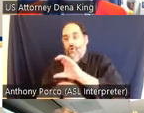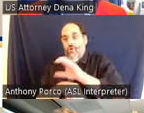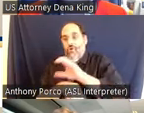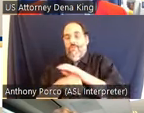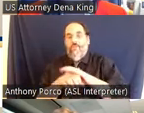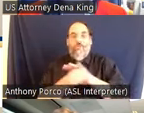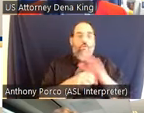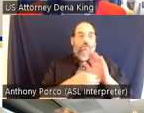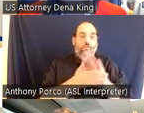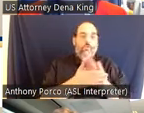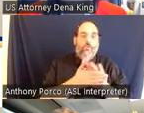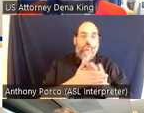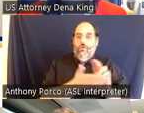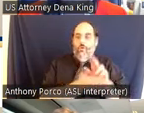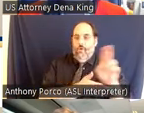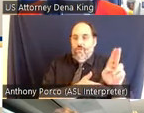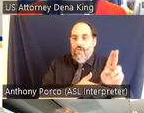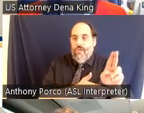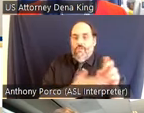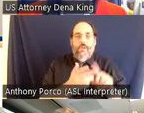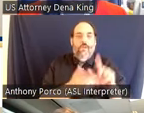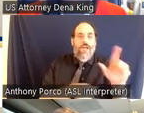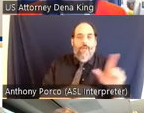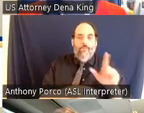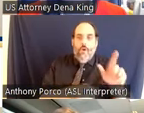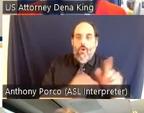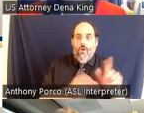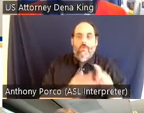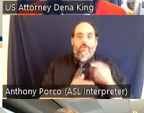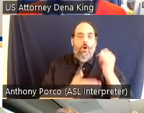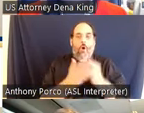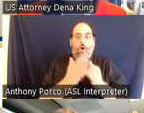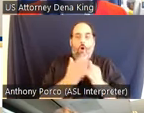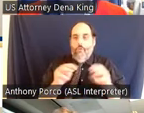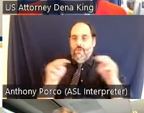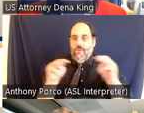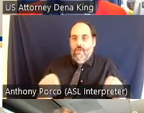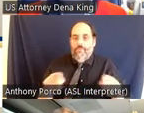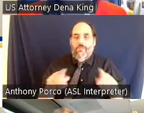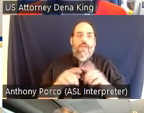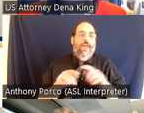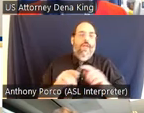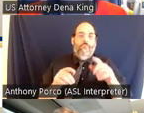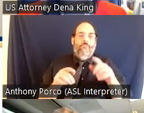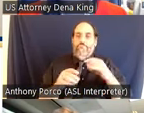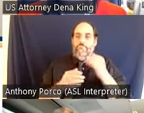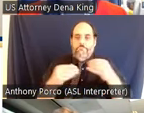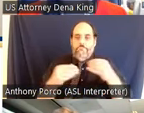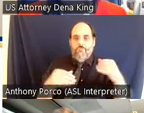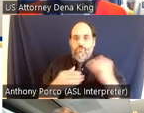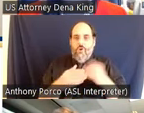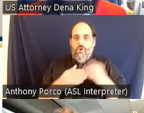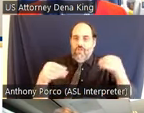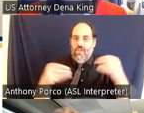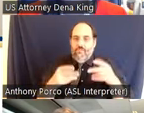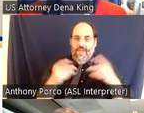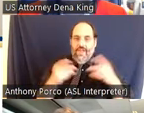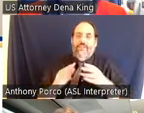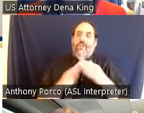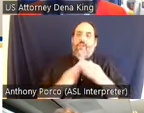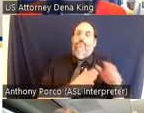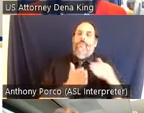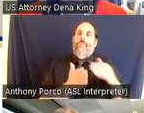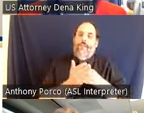local schools and universities, libraries, art galleries, and community centers. Each